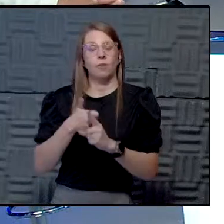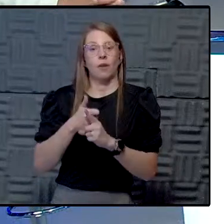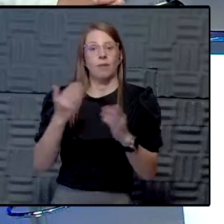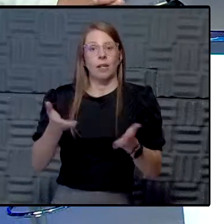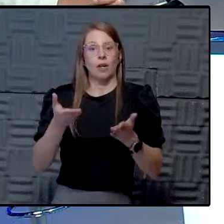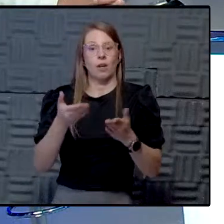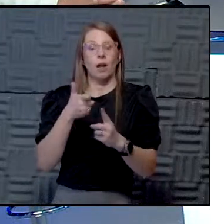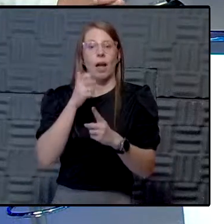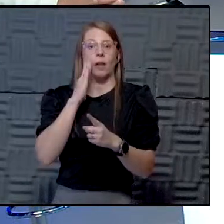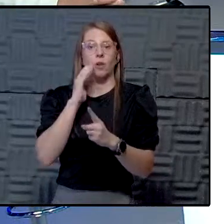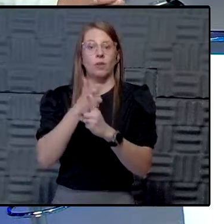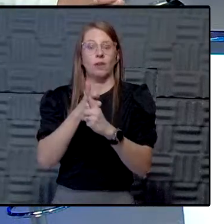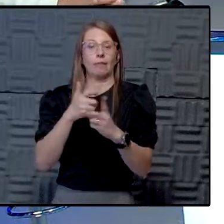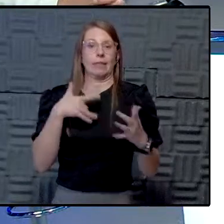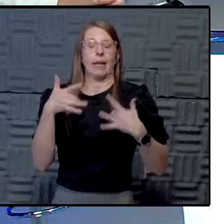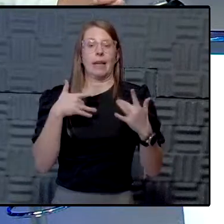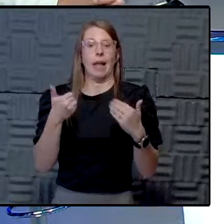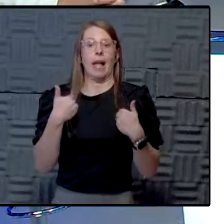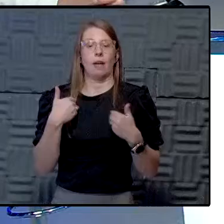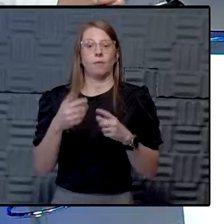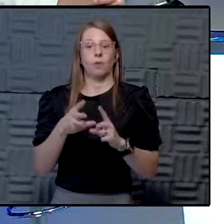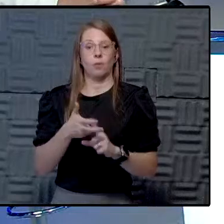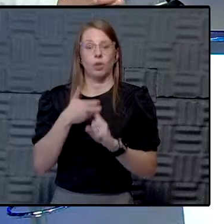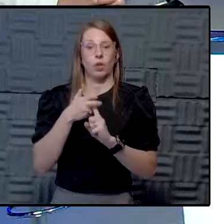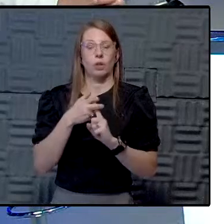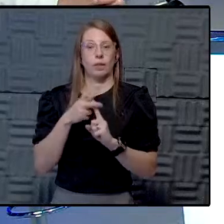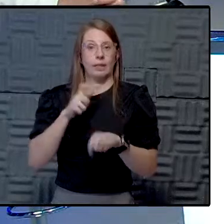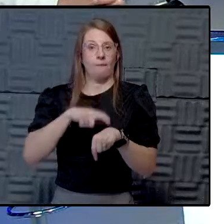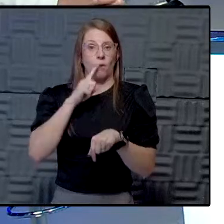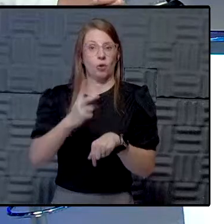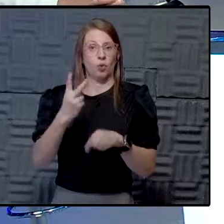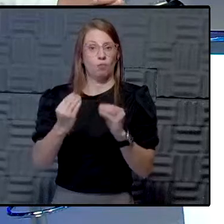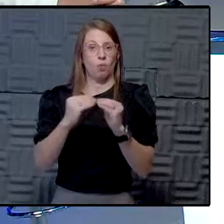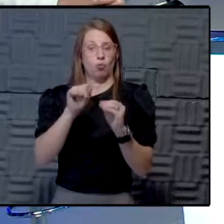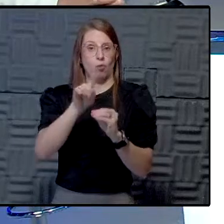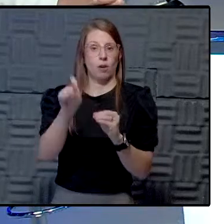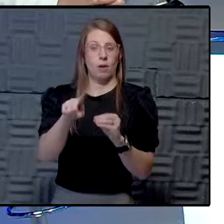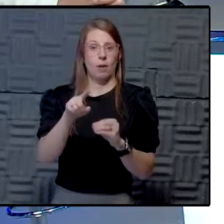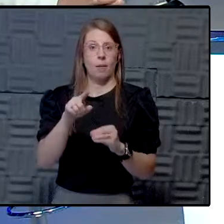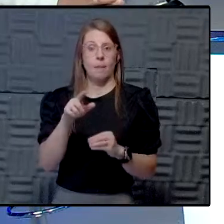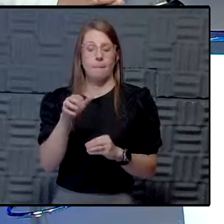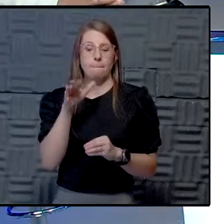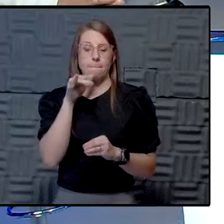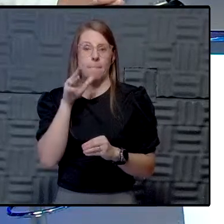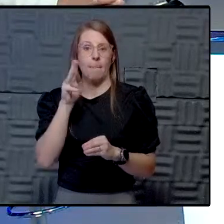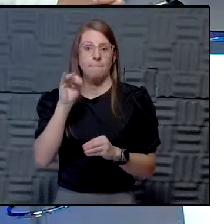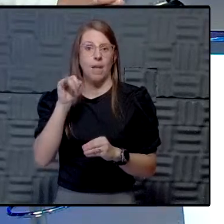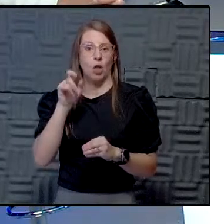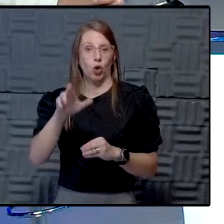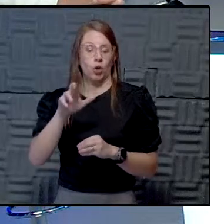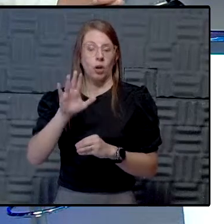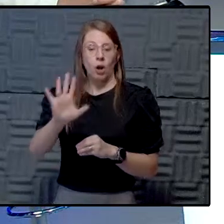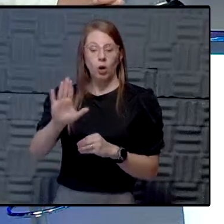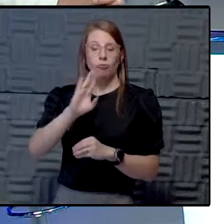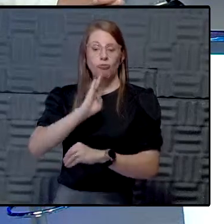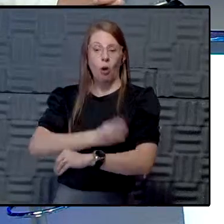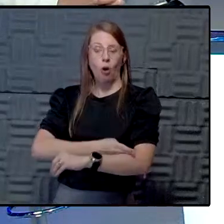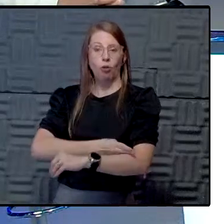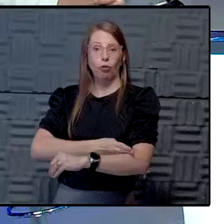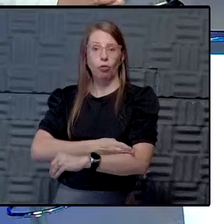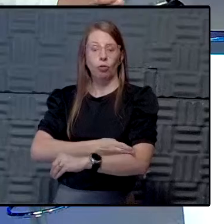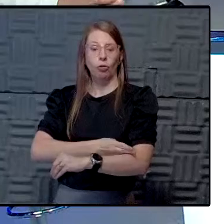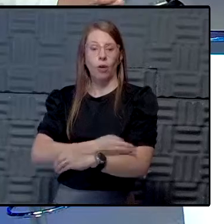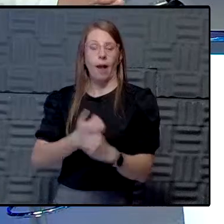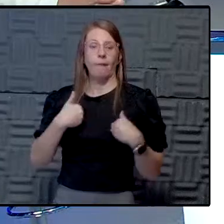you were delighted to recruit. Do we have time for 2 more questions? Yes, ma'am, we do. Okay, Mama Miller said that her daughter